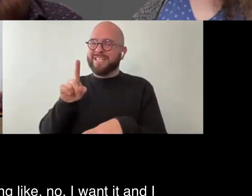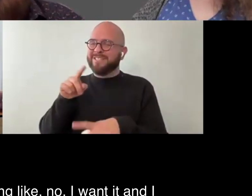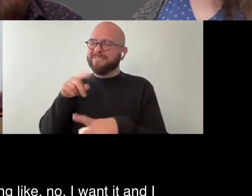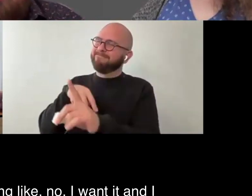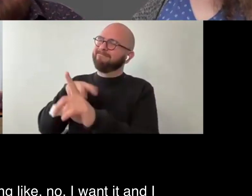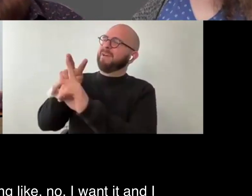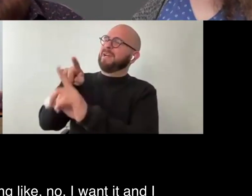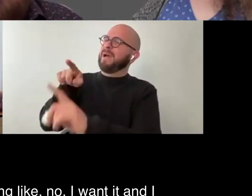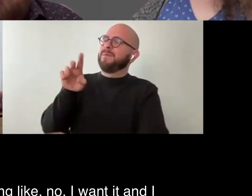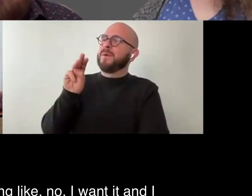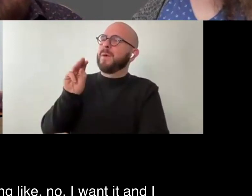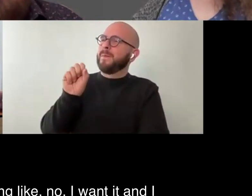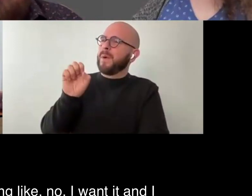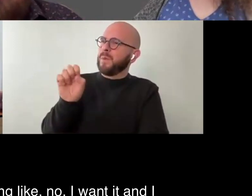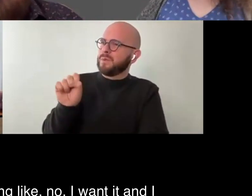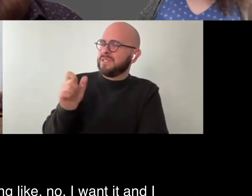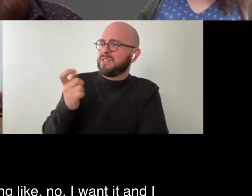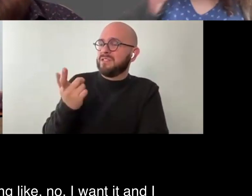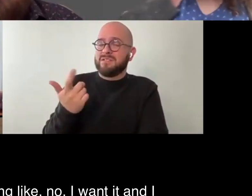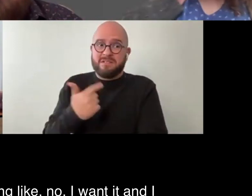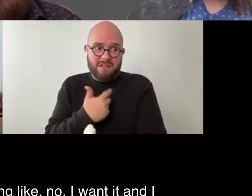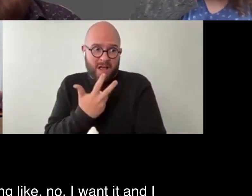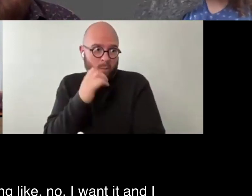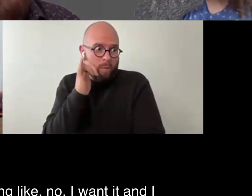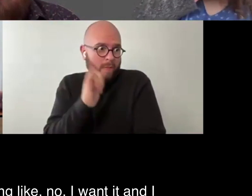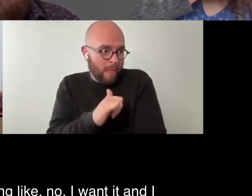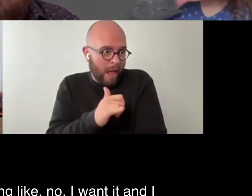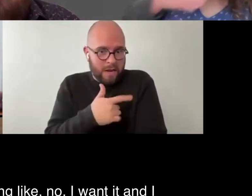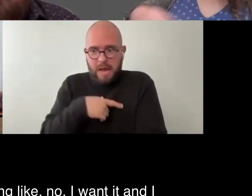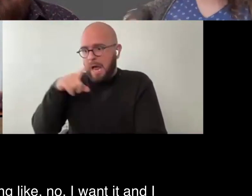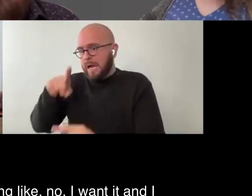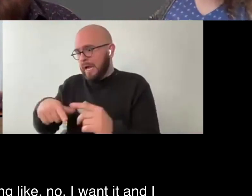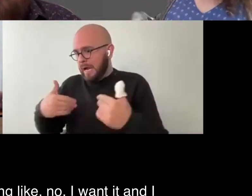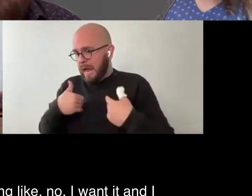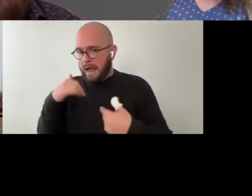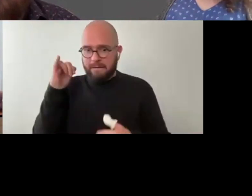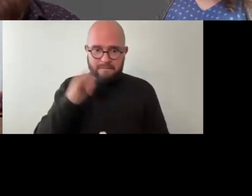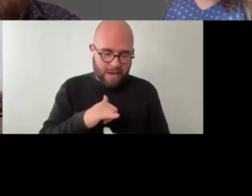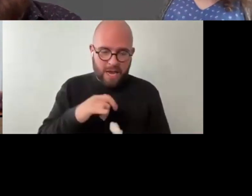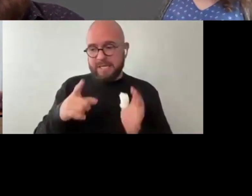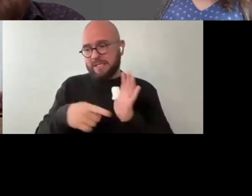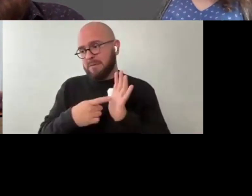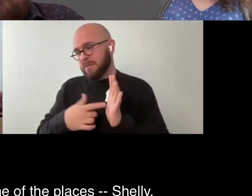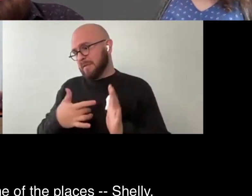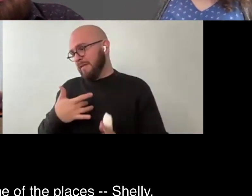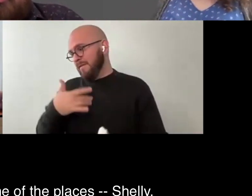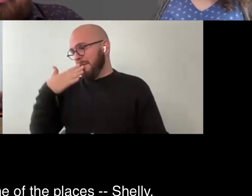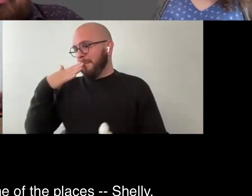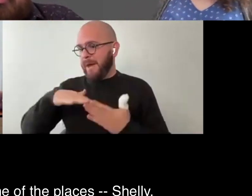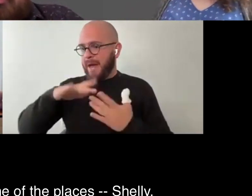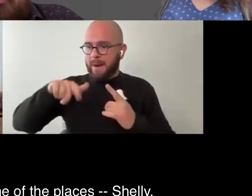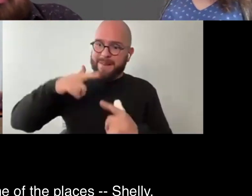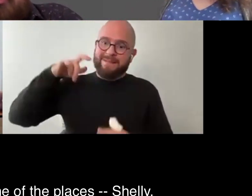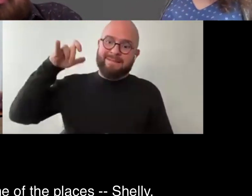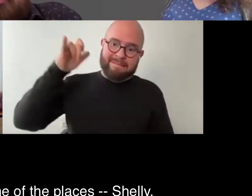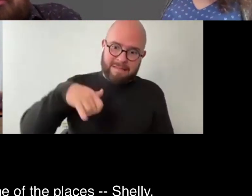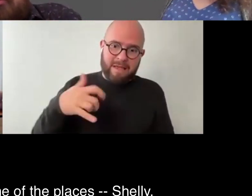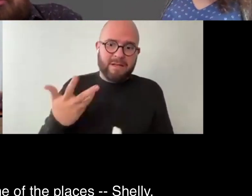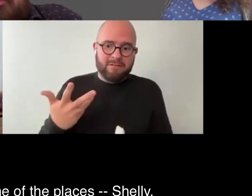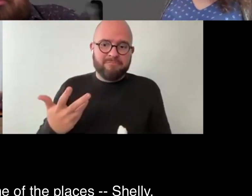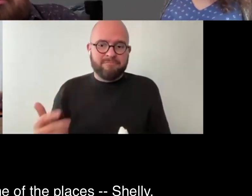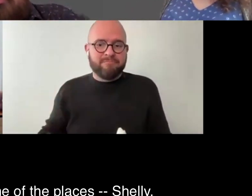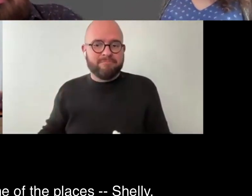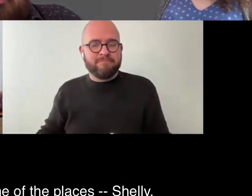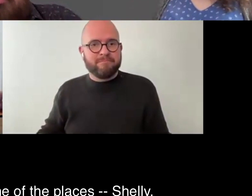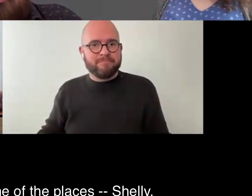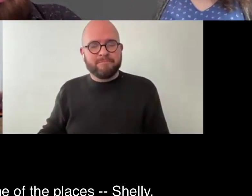and I can't have it. And some days I feel badly about it. I think that